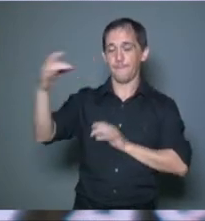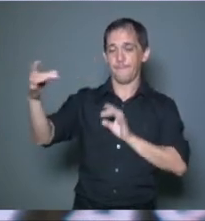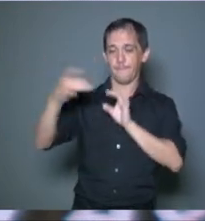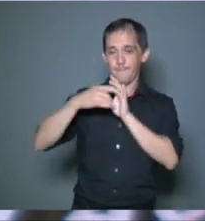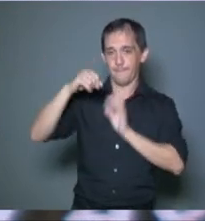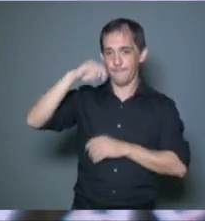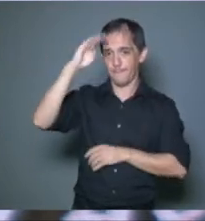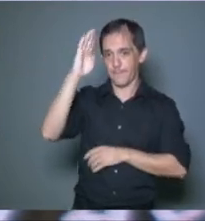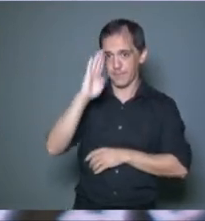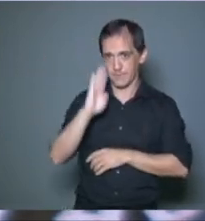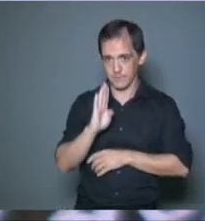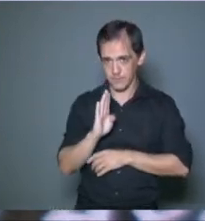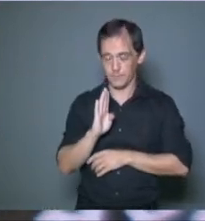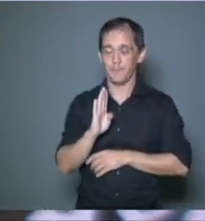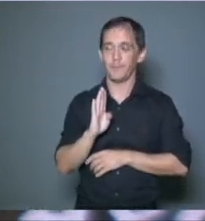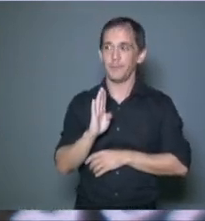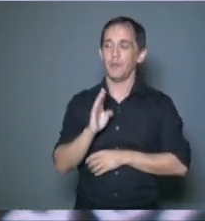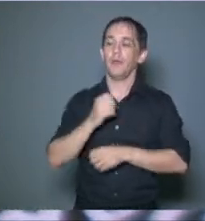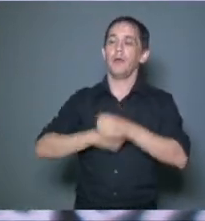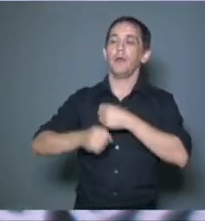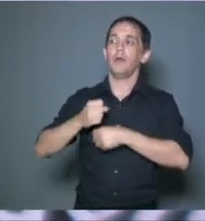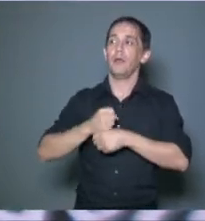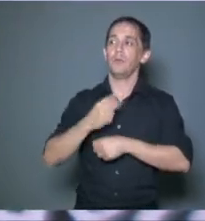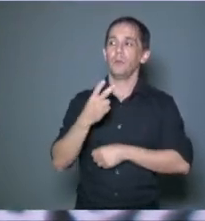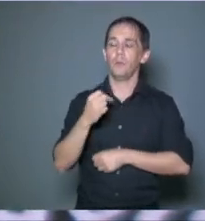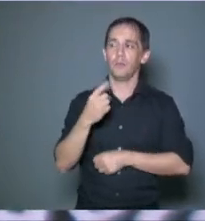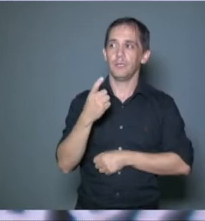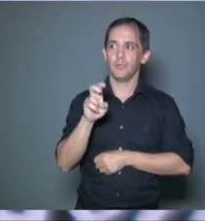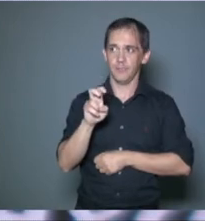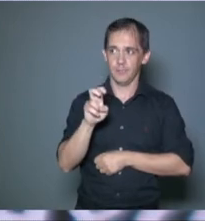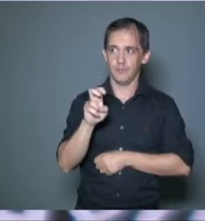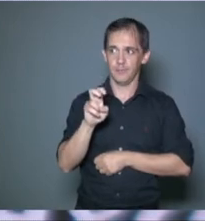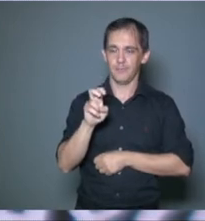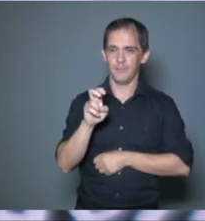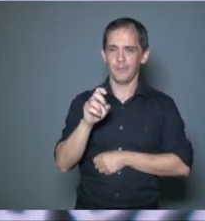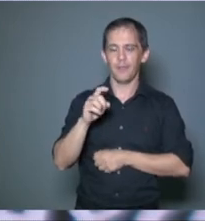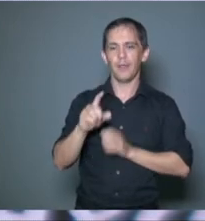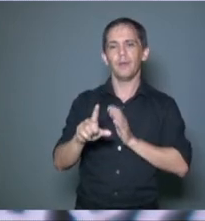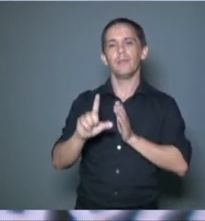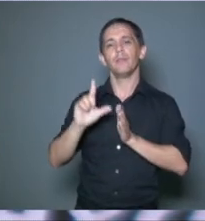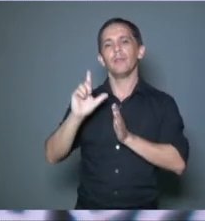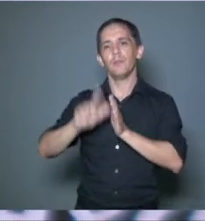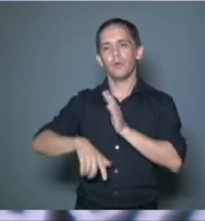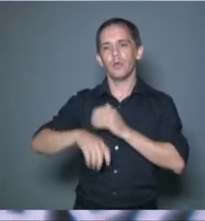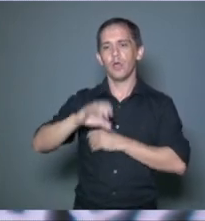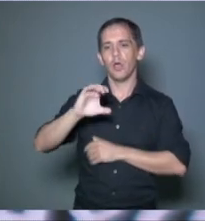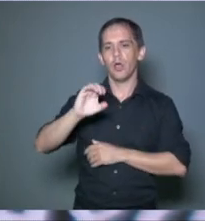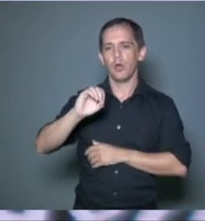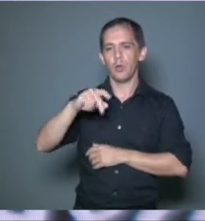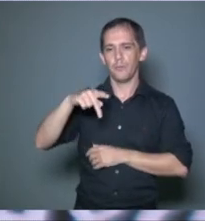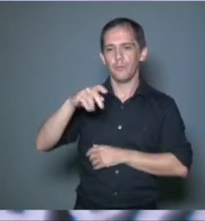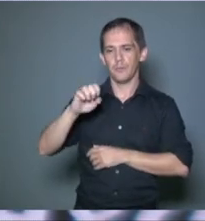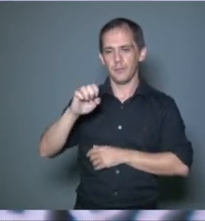in Brazil, with and also the business principles in 2015. After